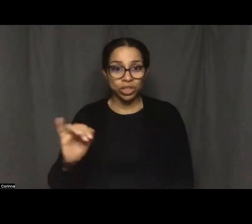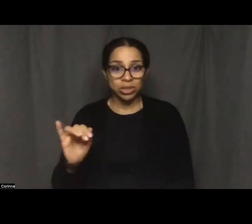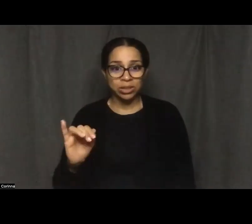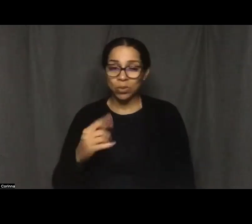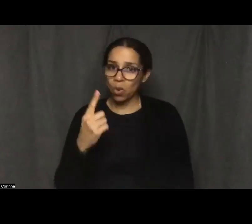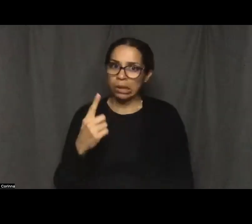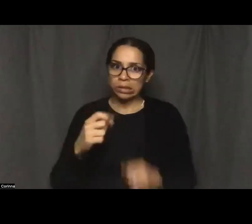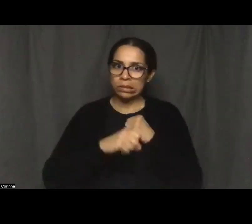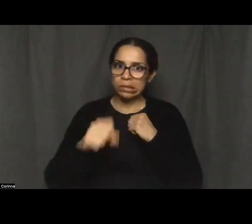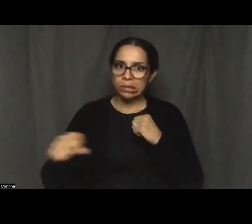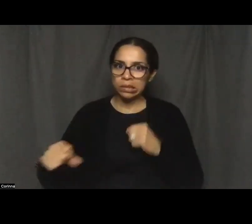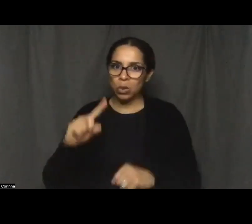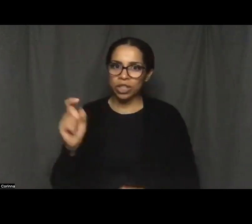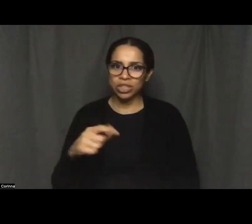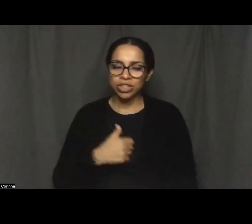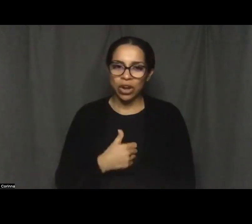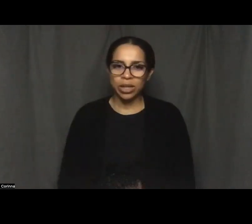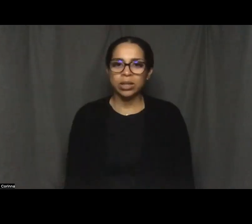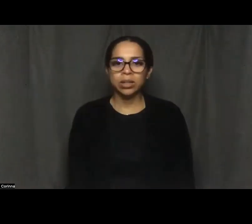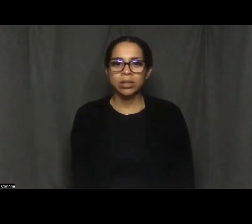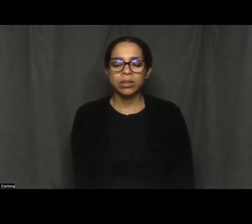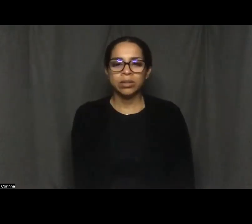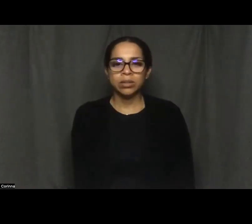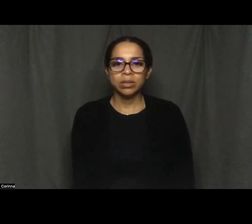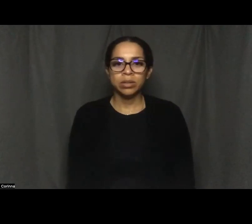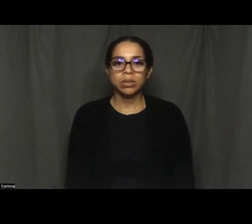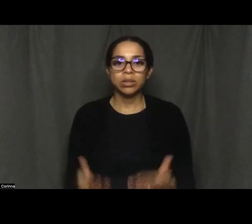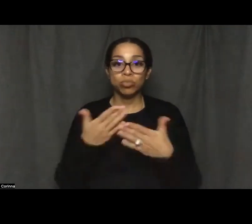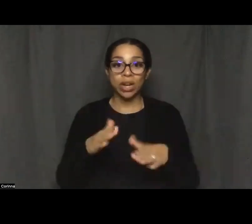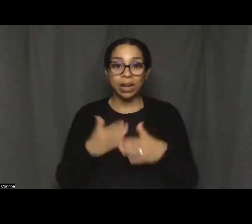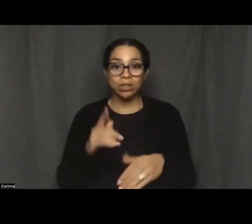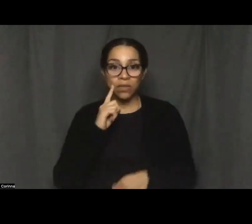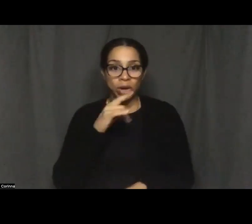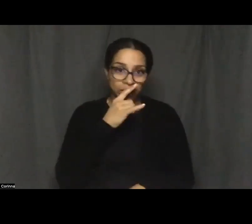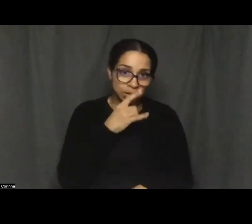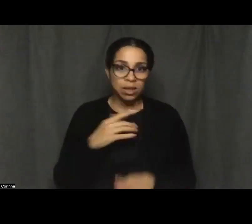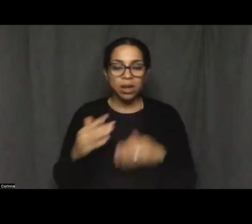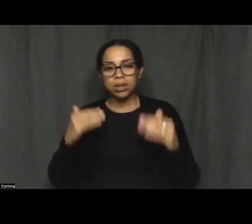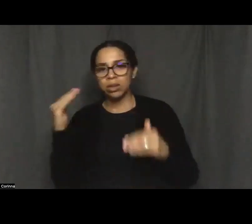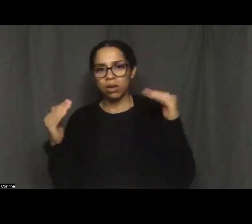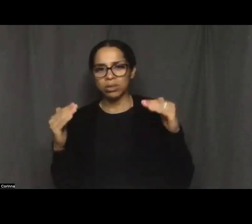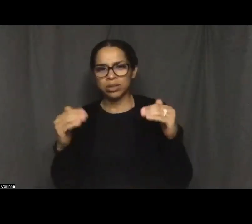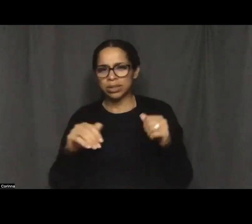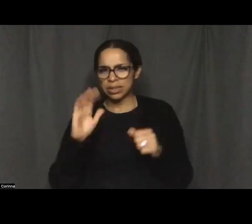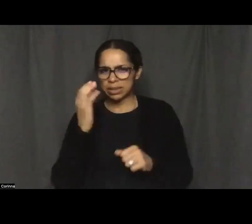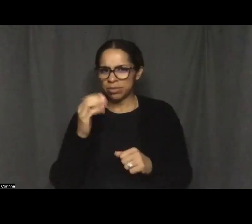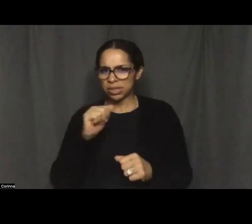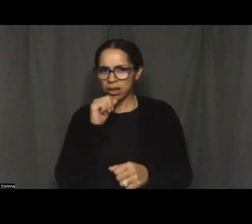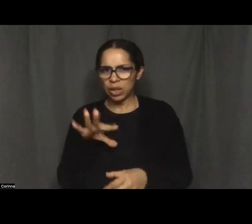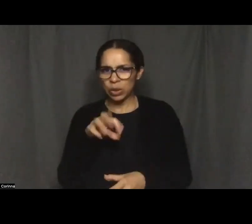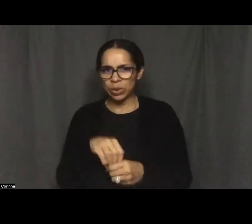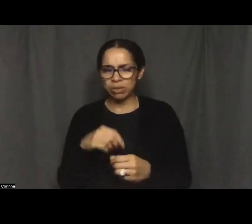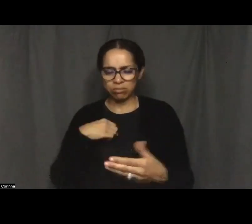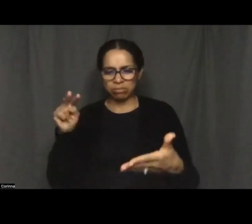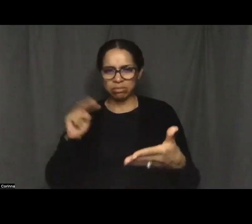sorry. The first is the breakdown by kids and adults, which isn't in here as best I can tell, looking through the report